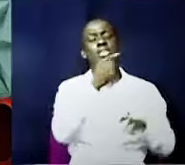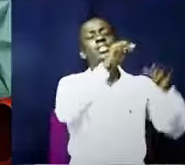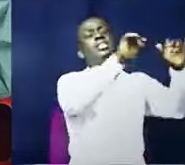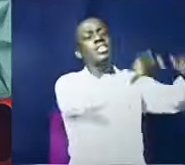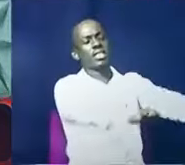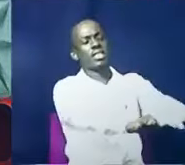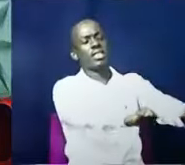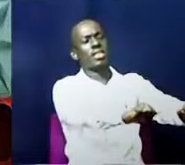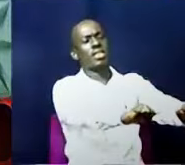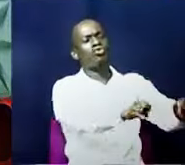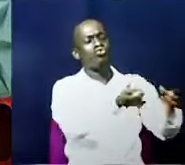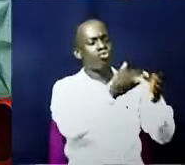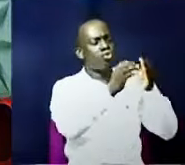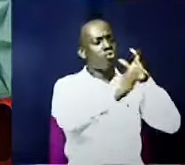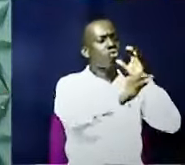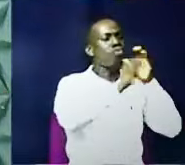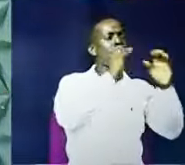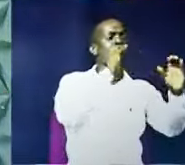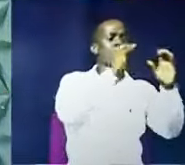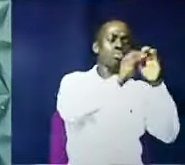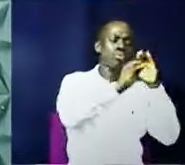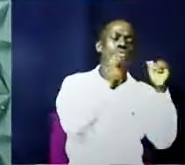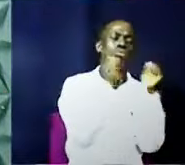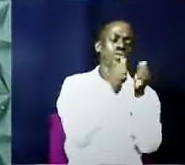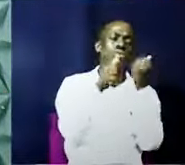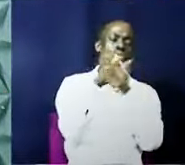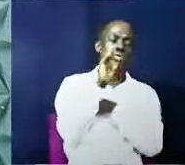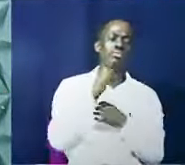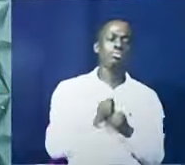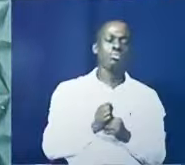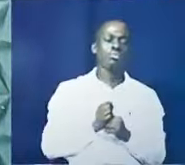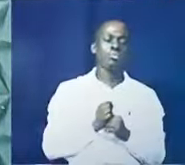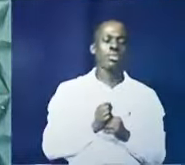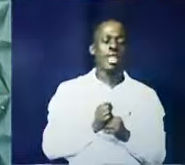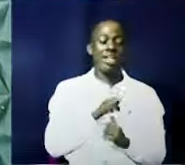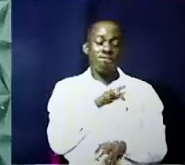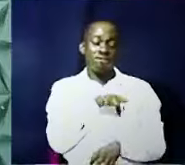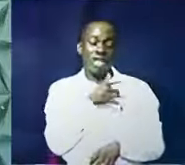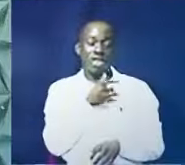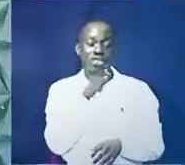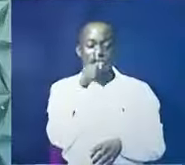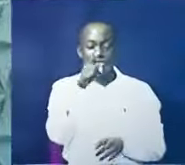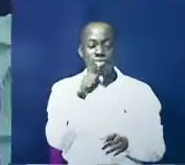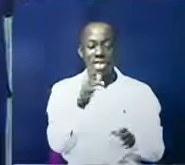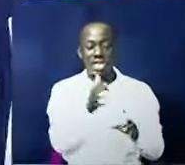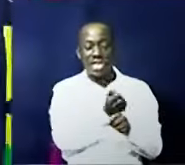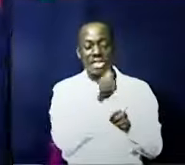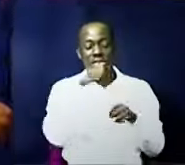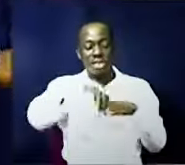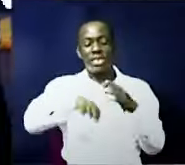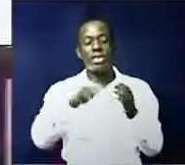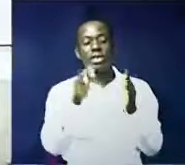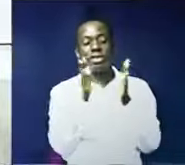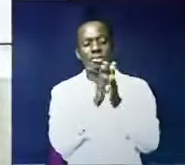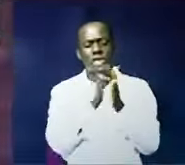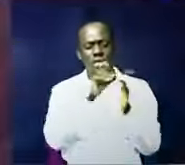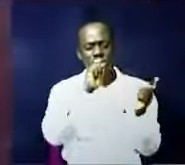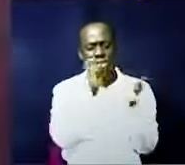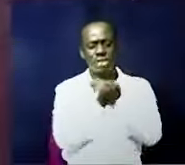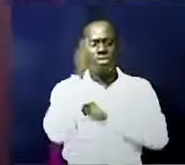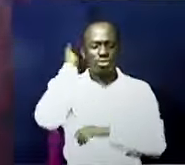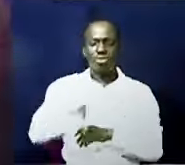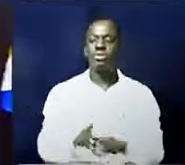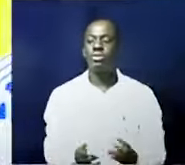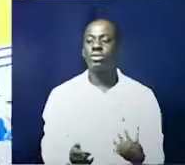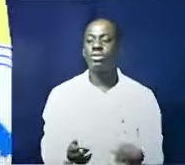God relates to you. Even the feeling that you get in prayer will change. Say if a dream way uni phone cry